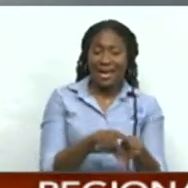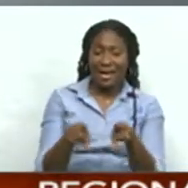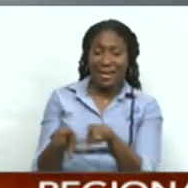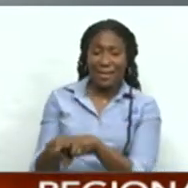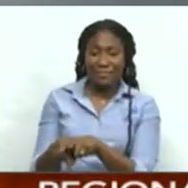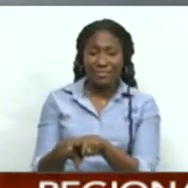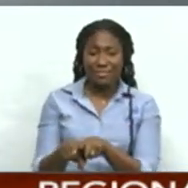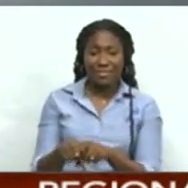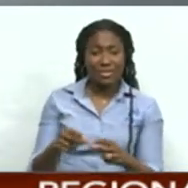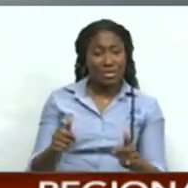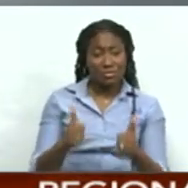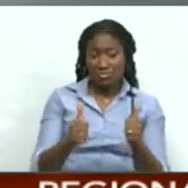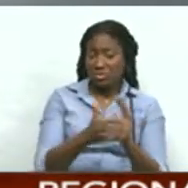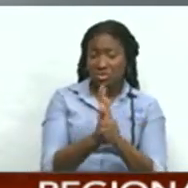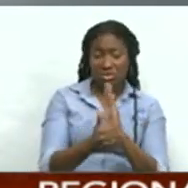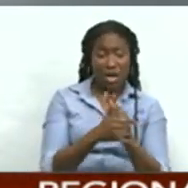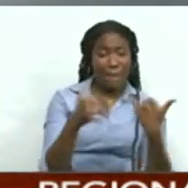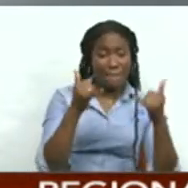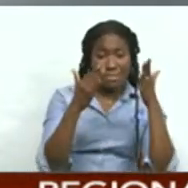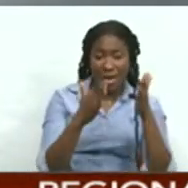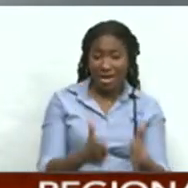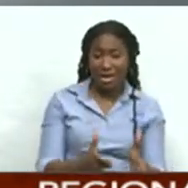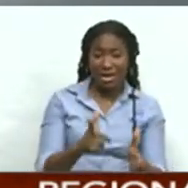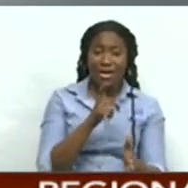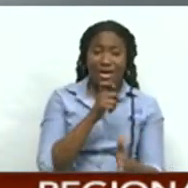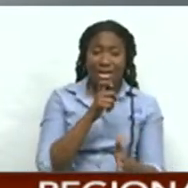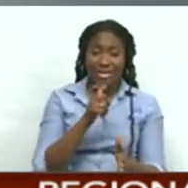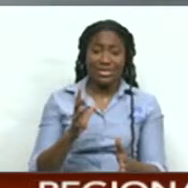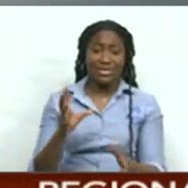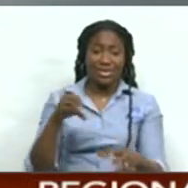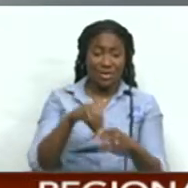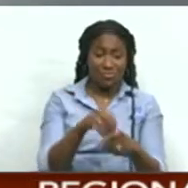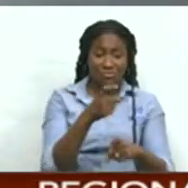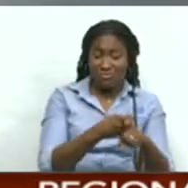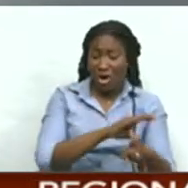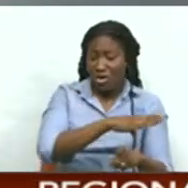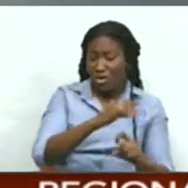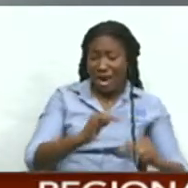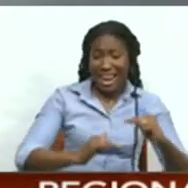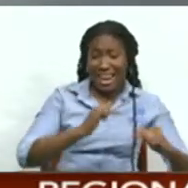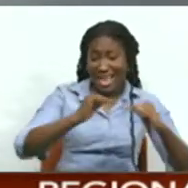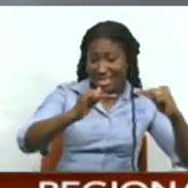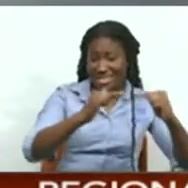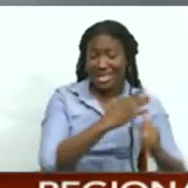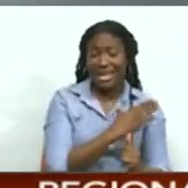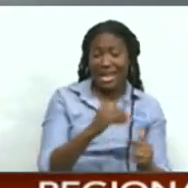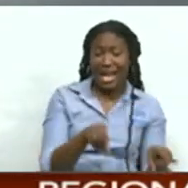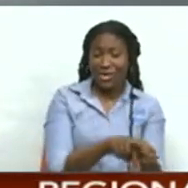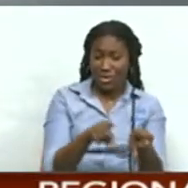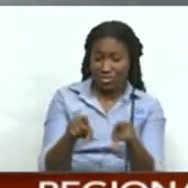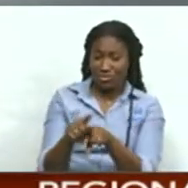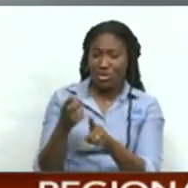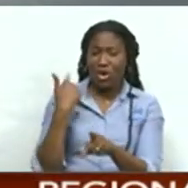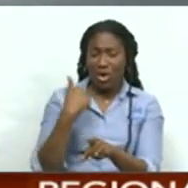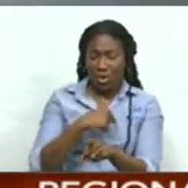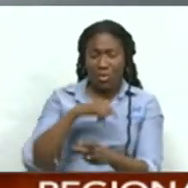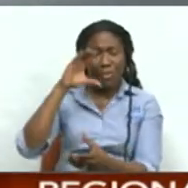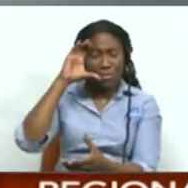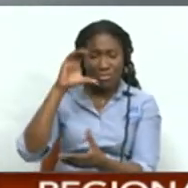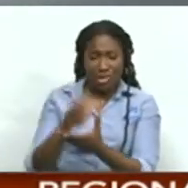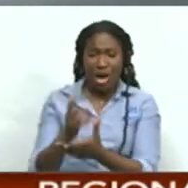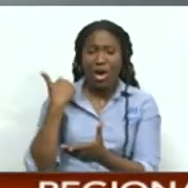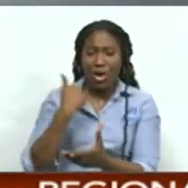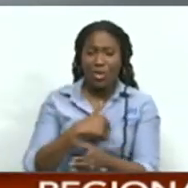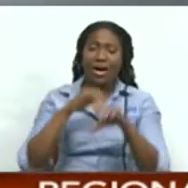well-skilled players that are coming out of our Tier 1 leagues. And there's a definite belief in the camp that we can achieve